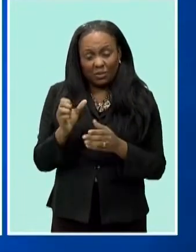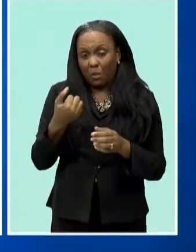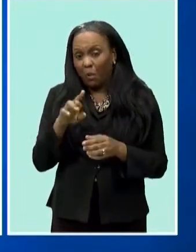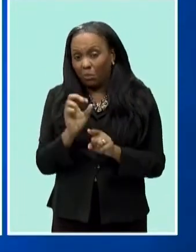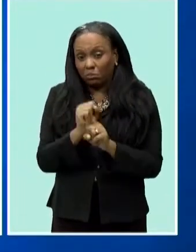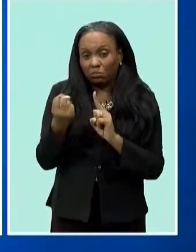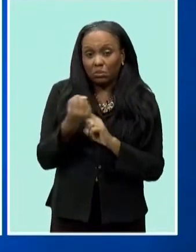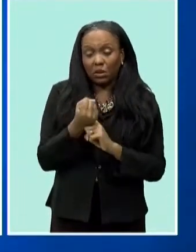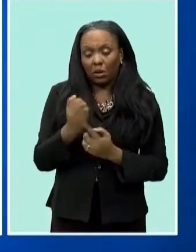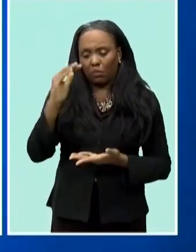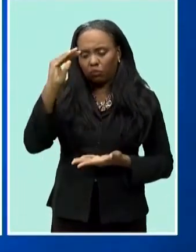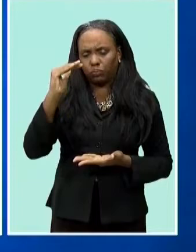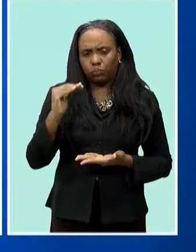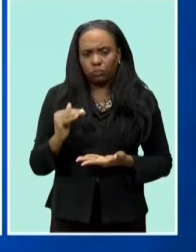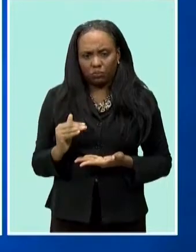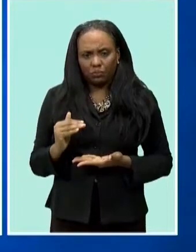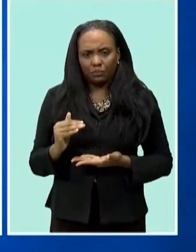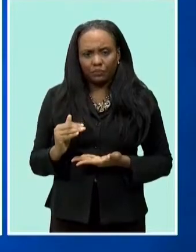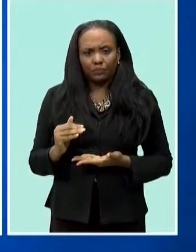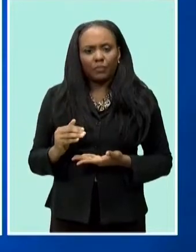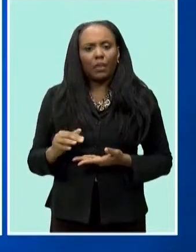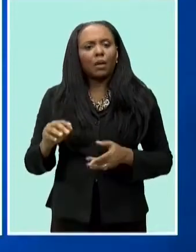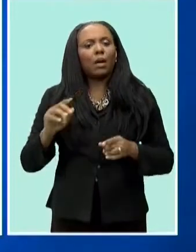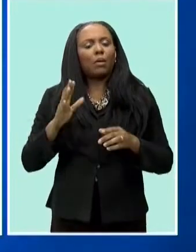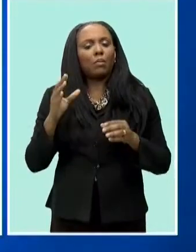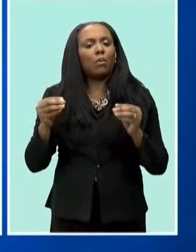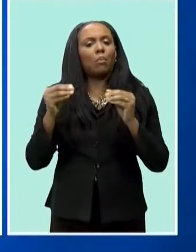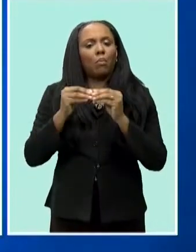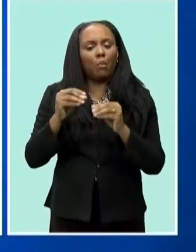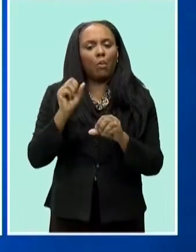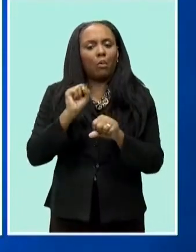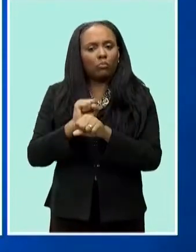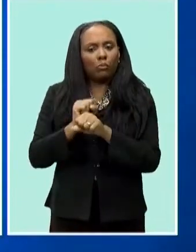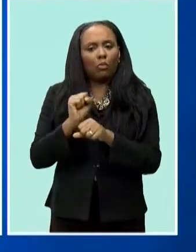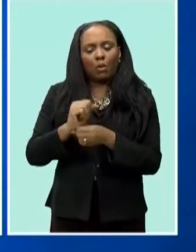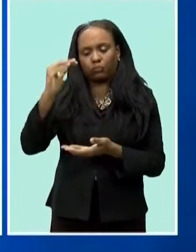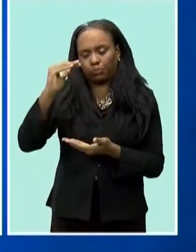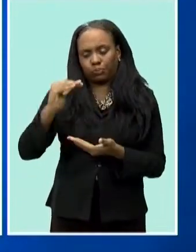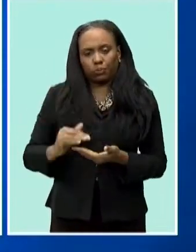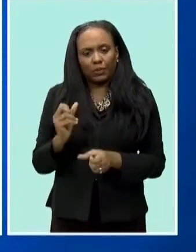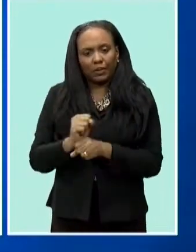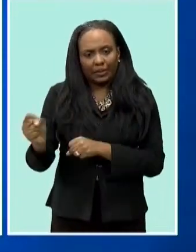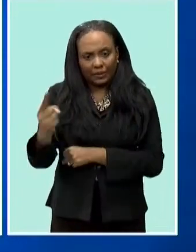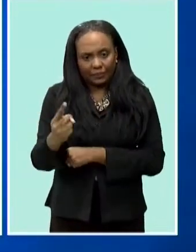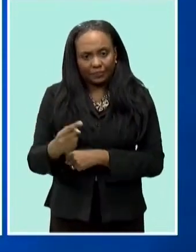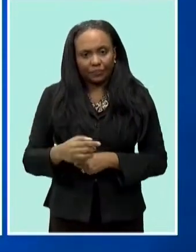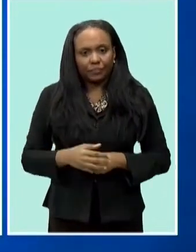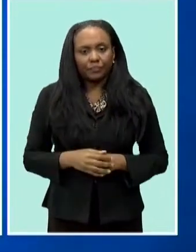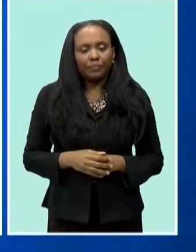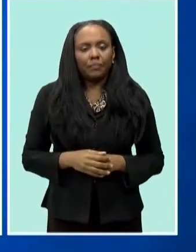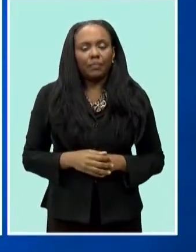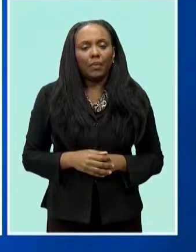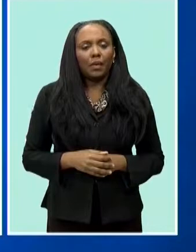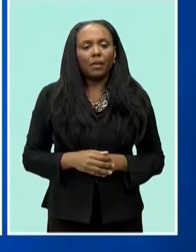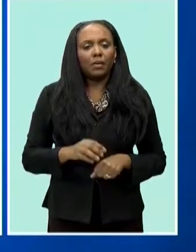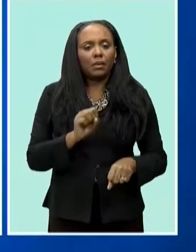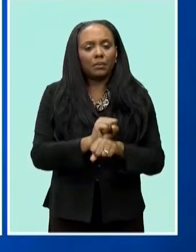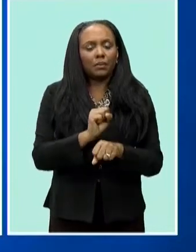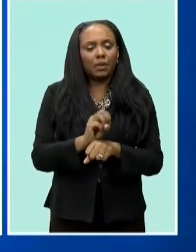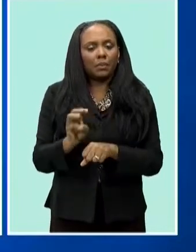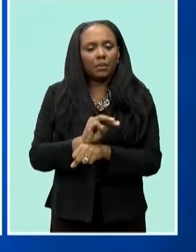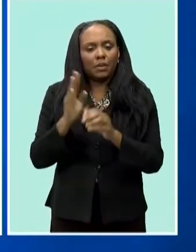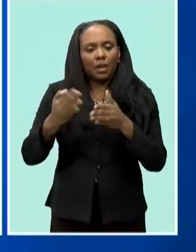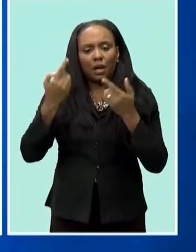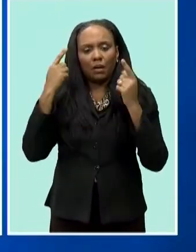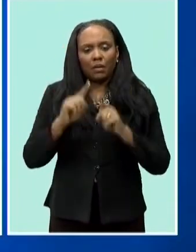He says that number will be even higher by next year. Now, meanwhile, Labour Minister Colin Jordan agreed with Mr. Blackman's position, and he